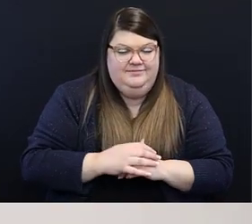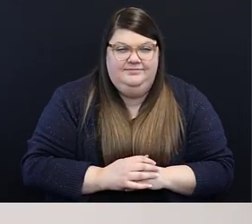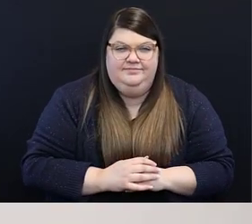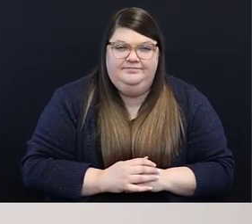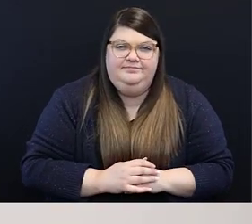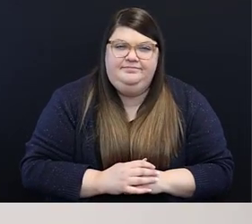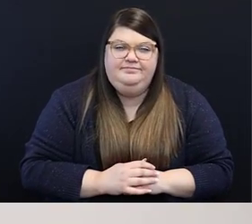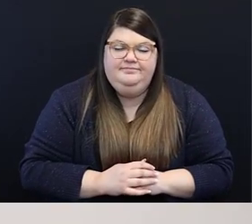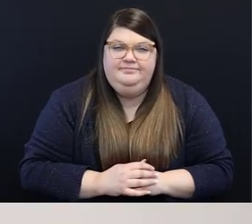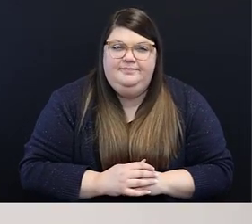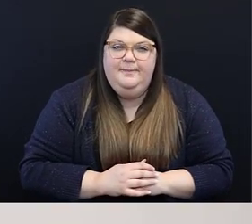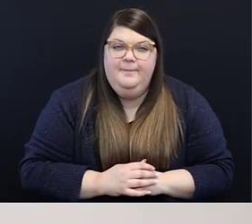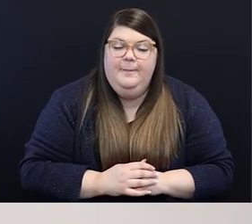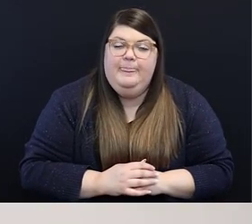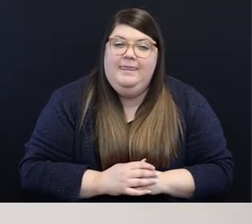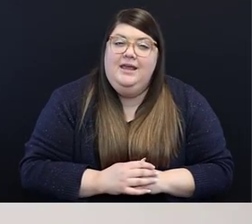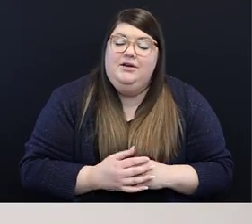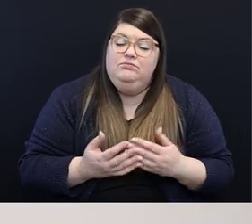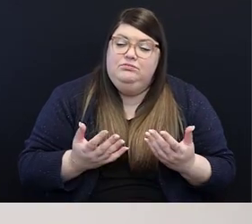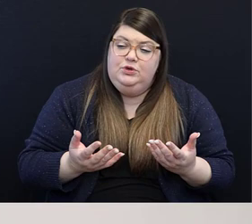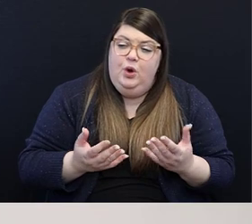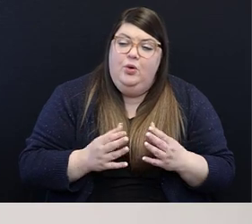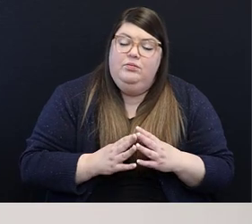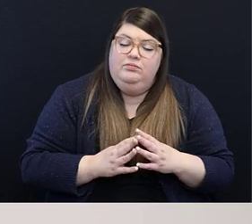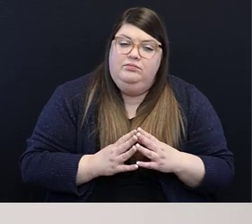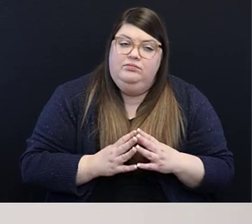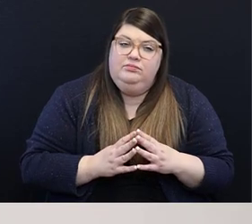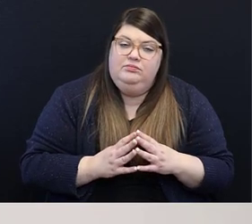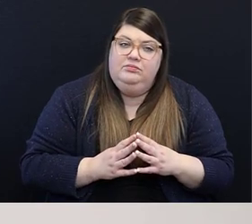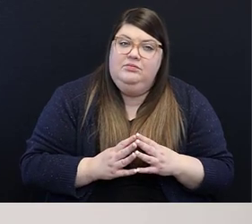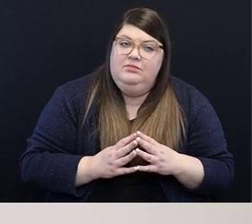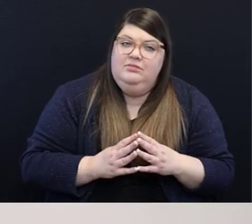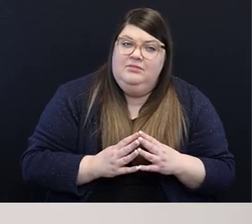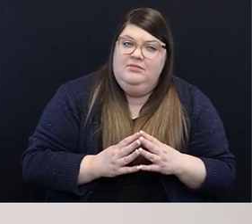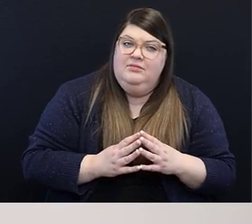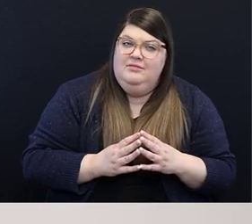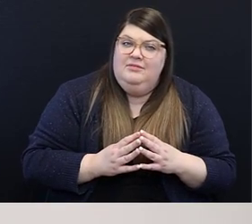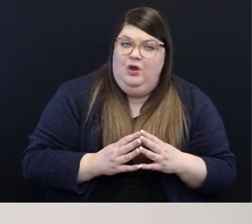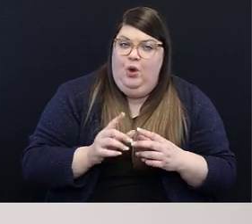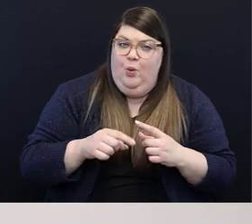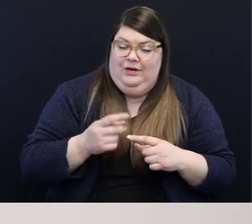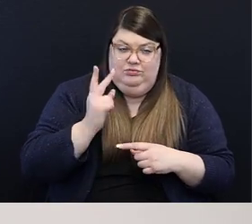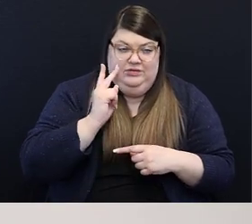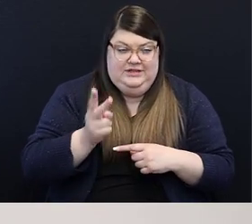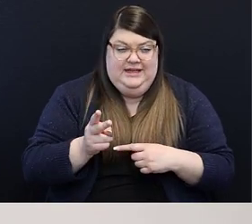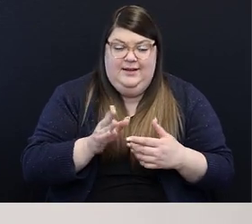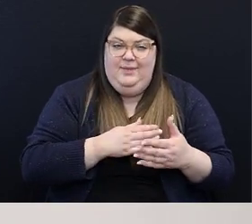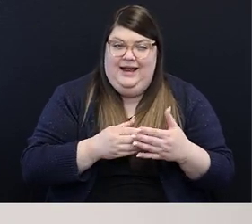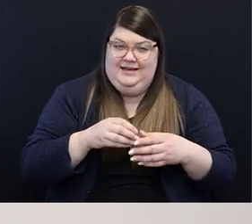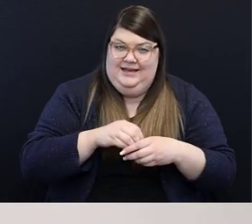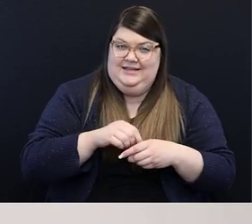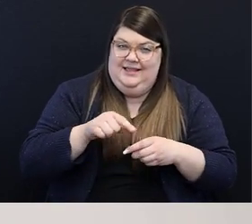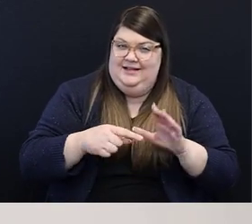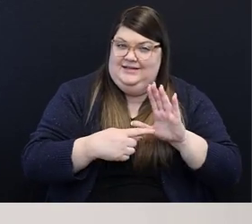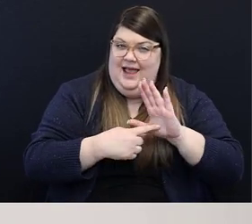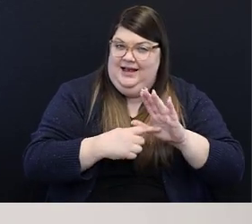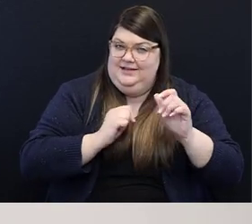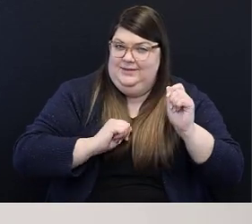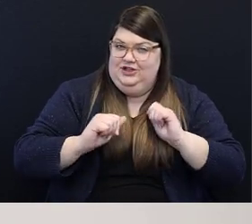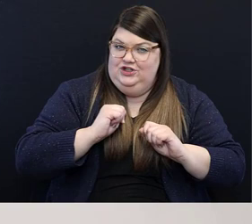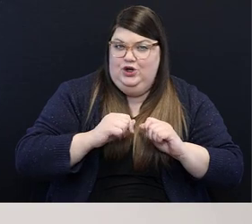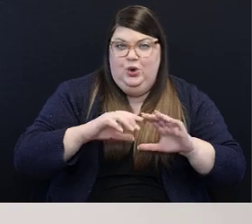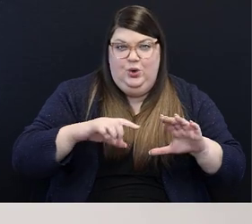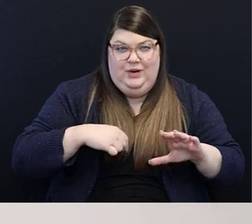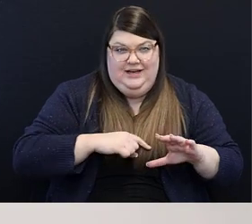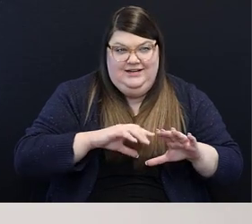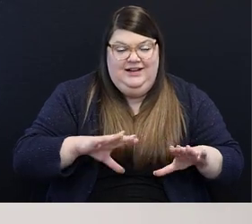So in terms of coming to the paintings that are in the exhibition, we did a lot of research. We did a lot of